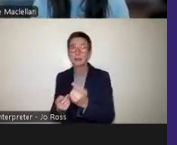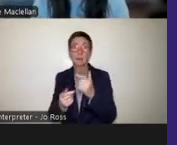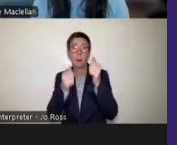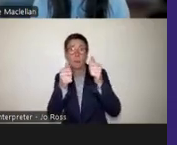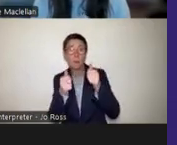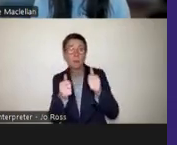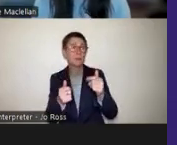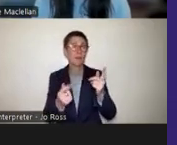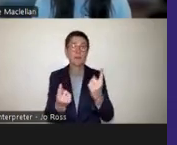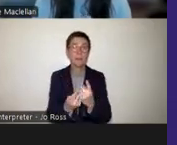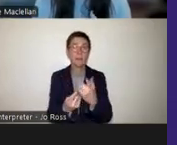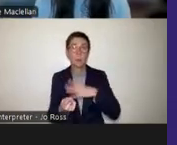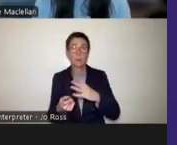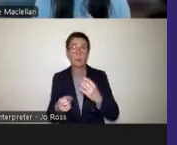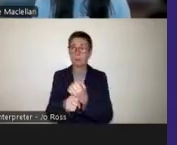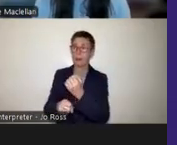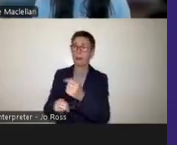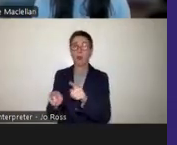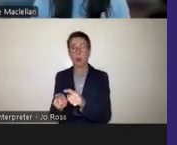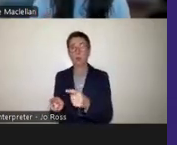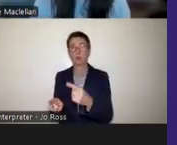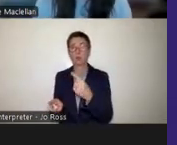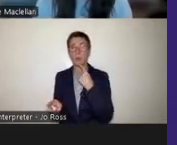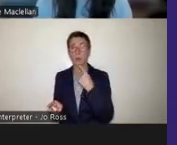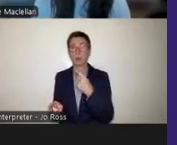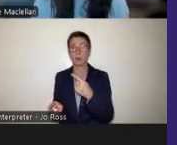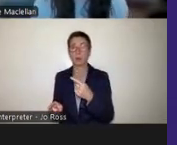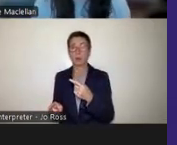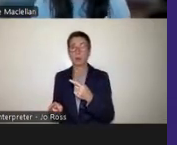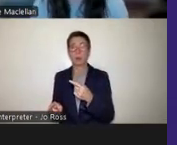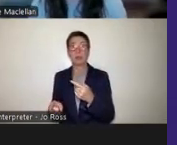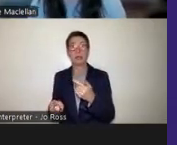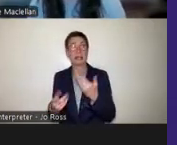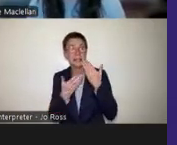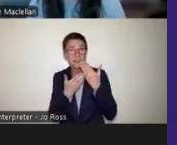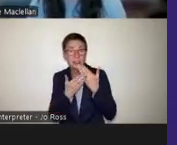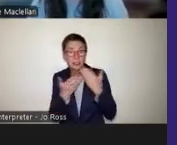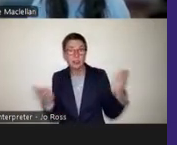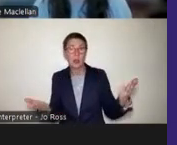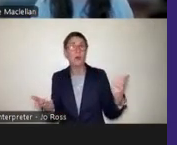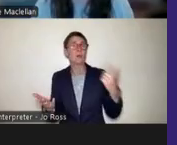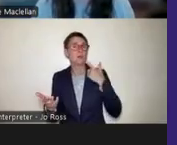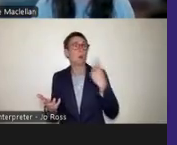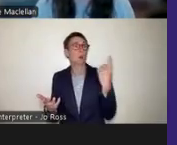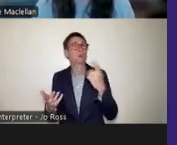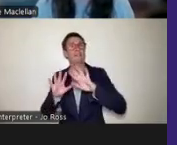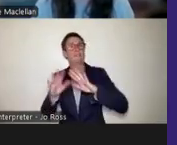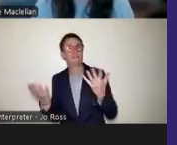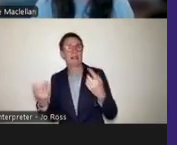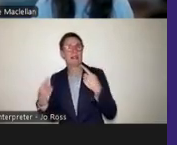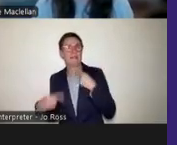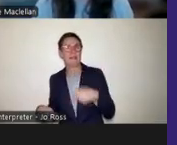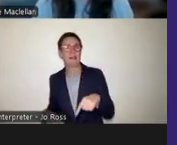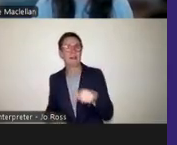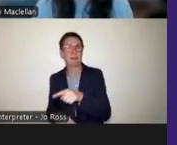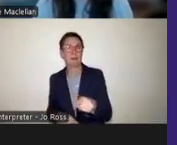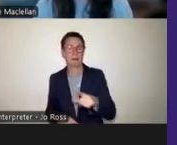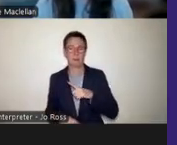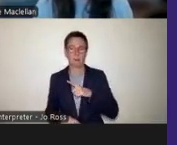to make with it, it also says everywhere that it's free. Please come and use it. Because what they were finding